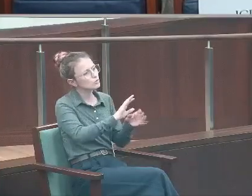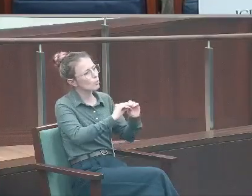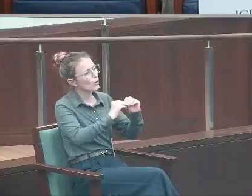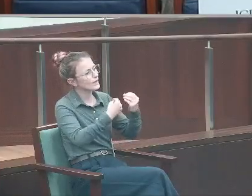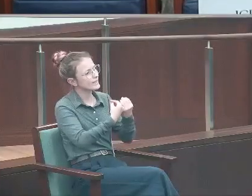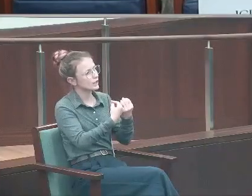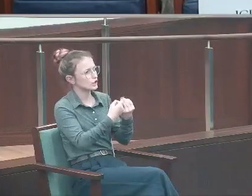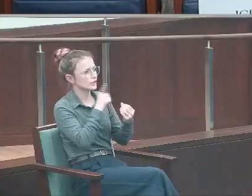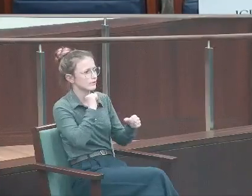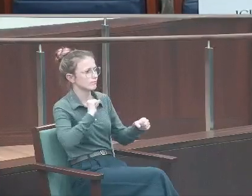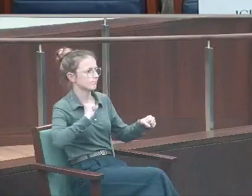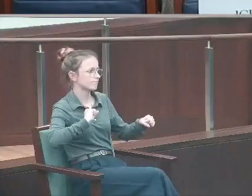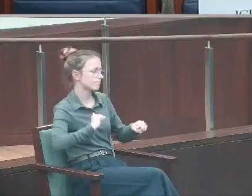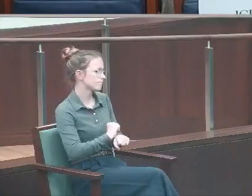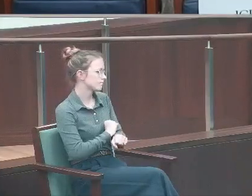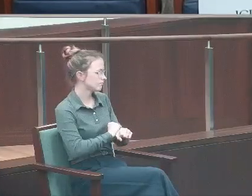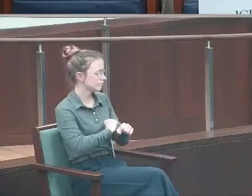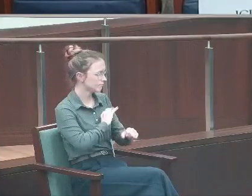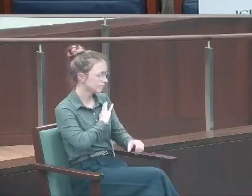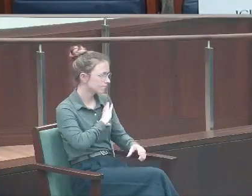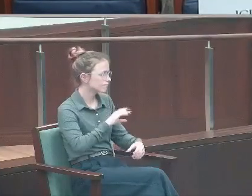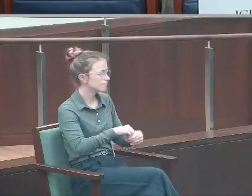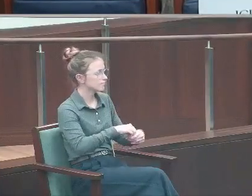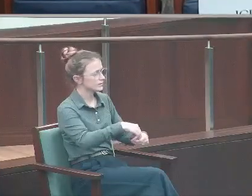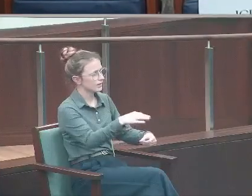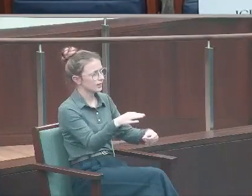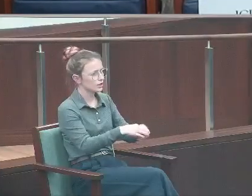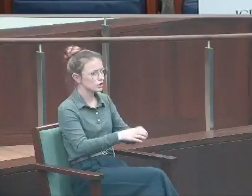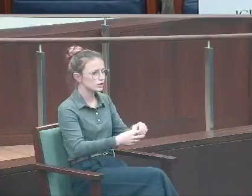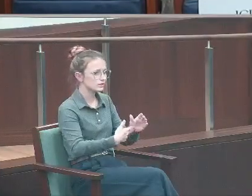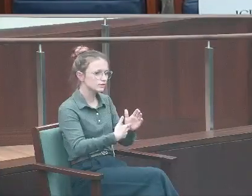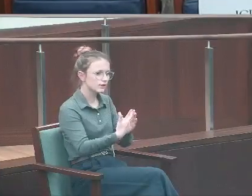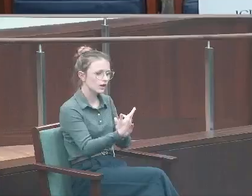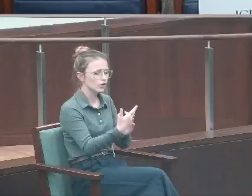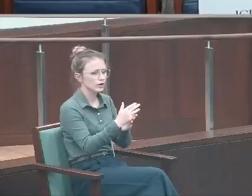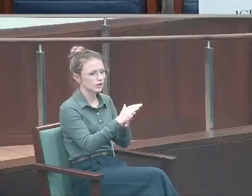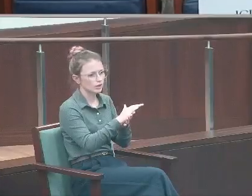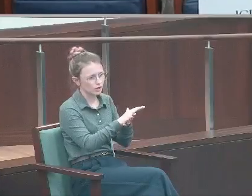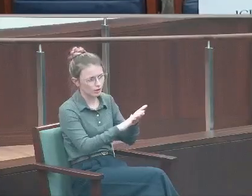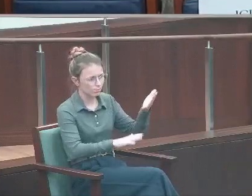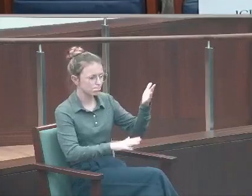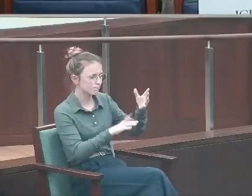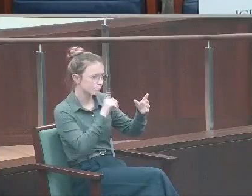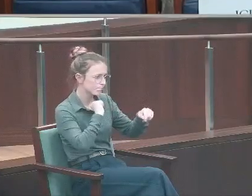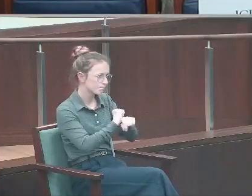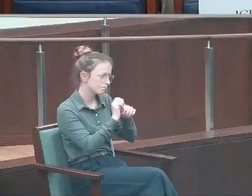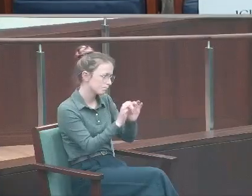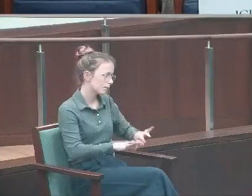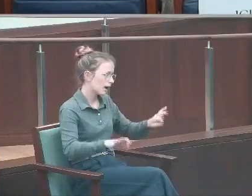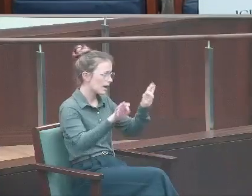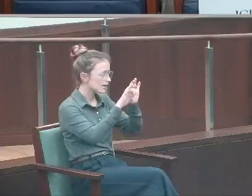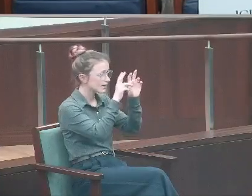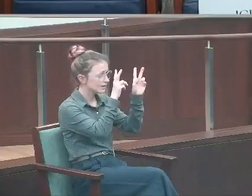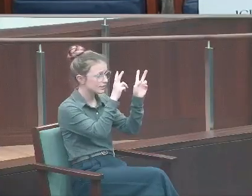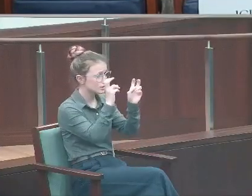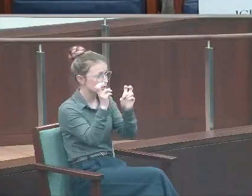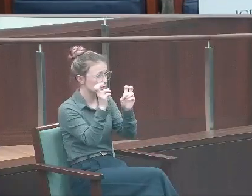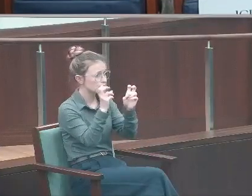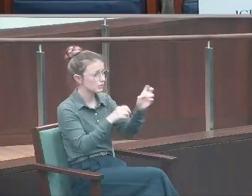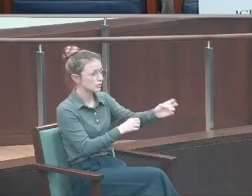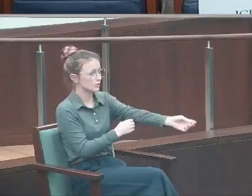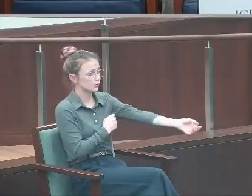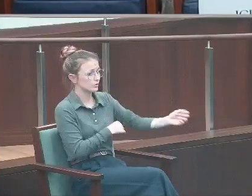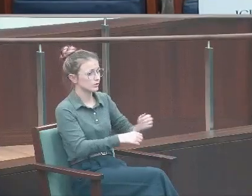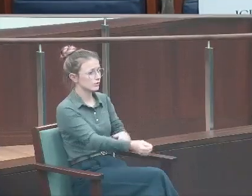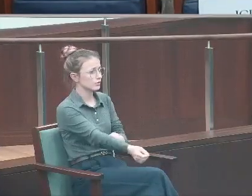is really engaged in election integrity, protecting voter access, all of those really important issues. So how do